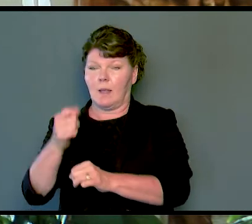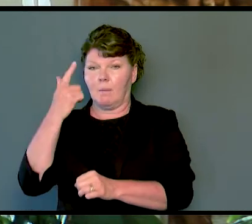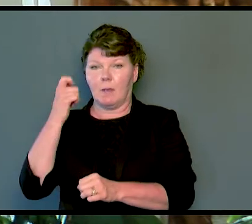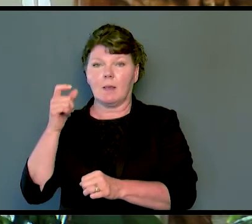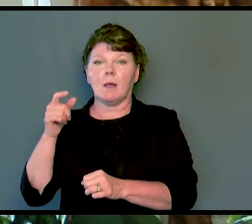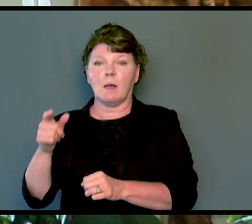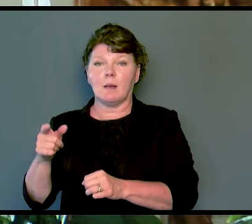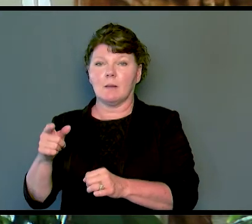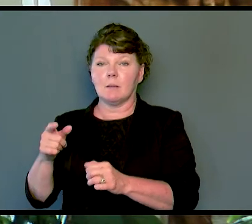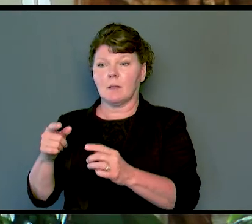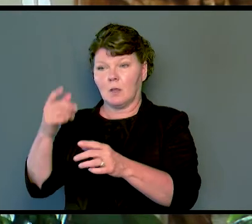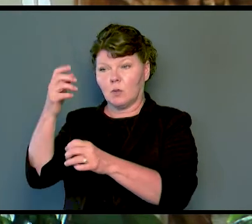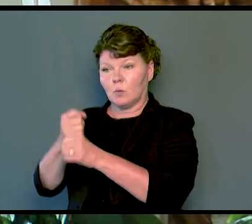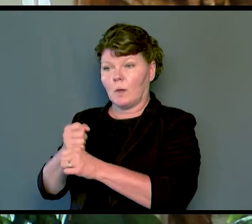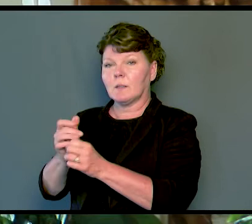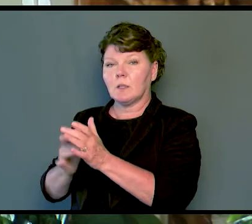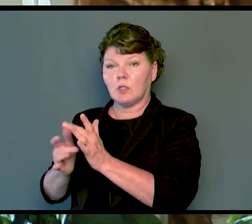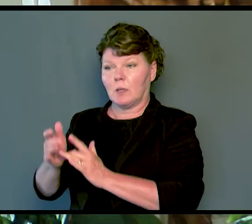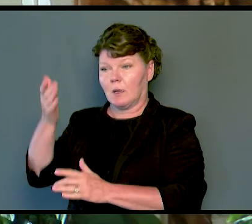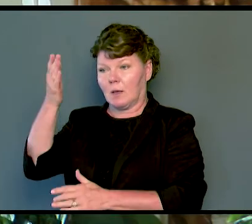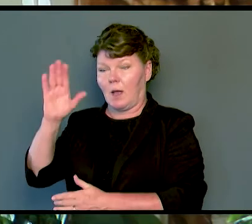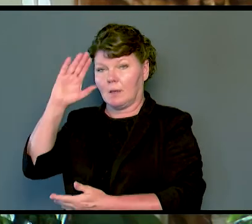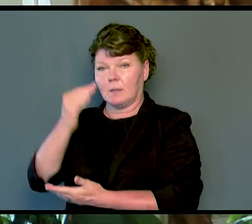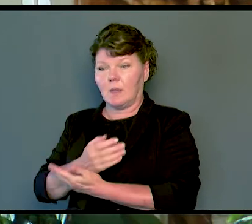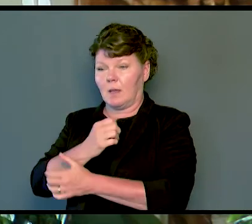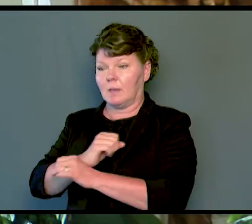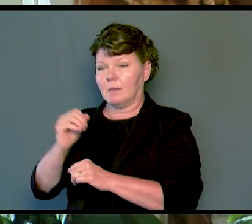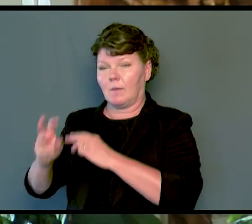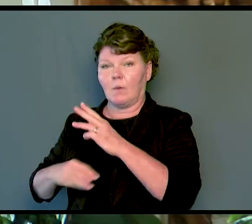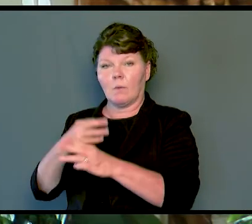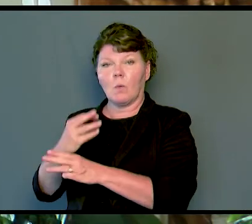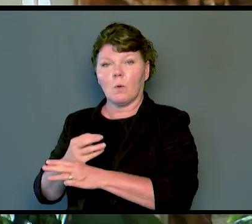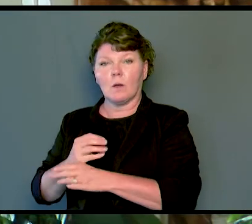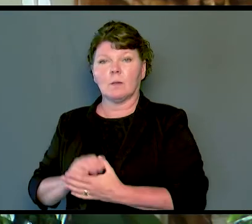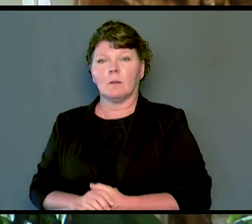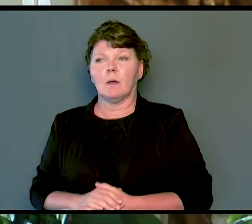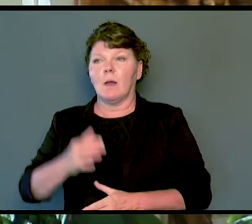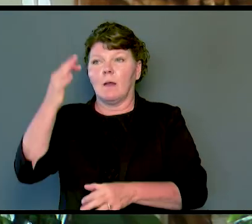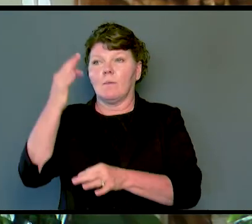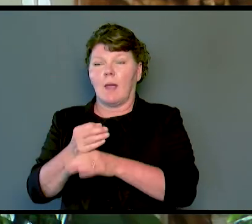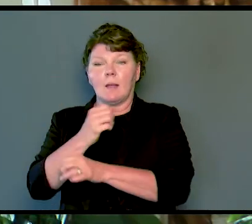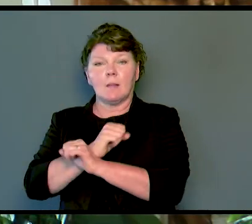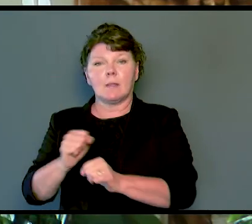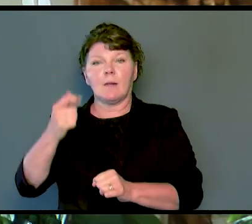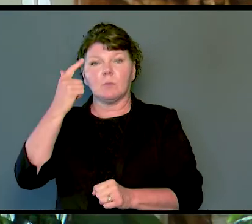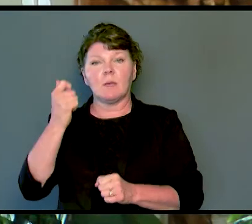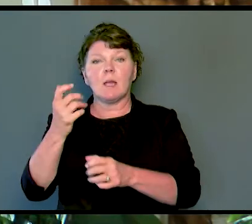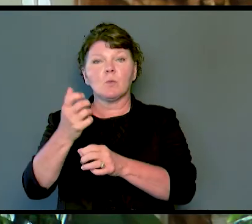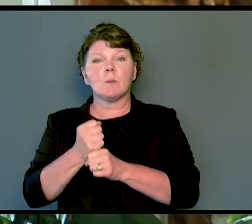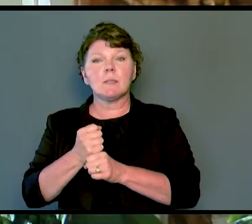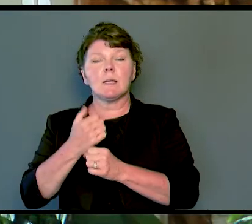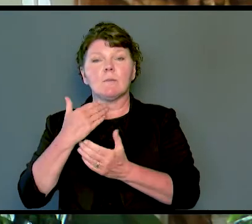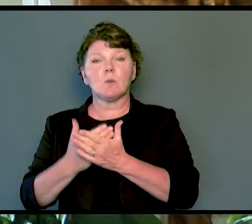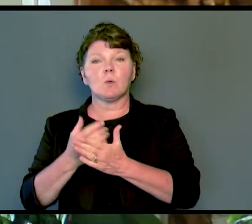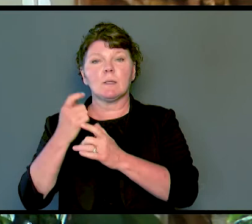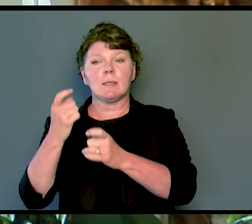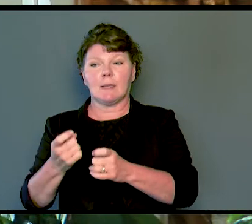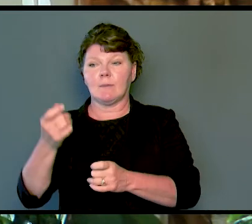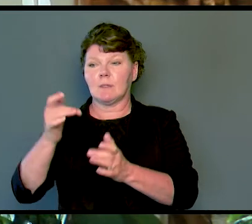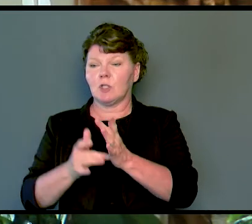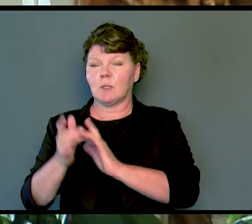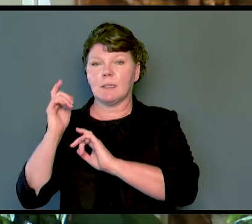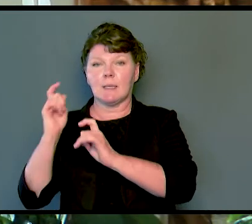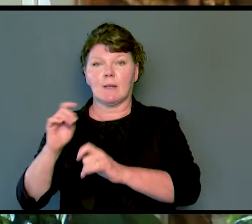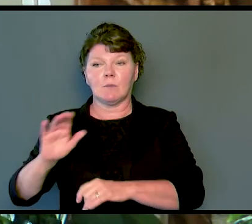him because it connected him to Jesus, the Son of God, and the Savior of the world. Faith saves because it receives the gifts